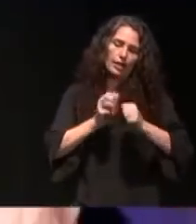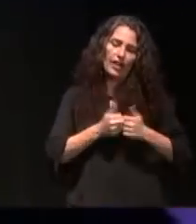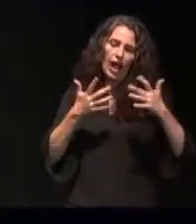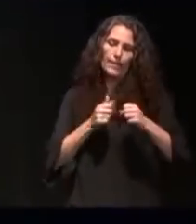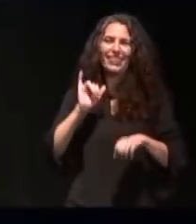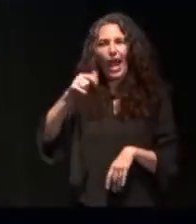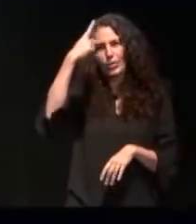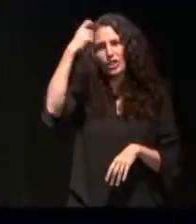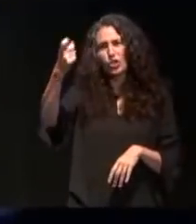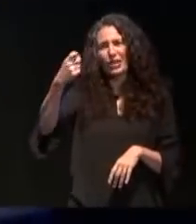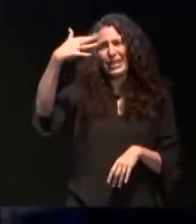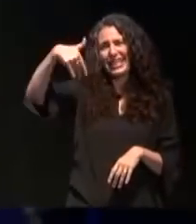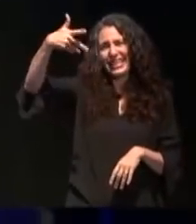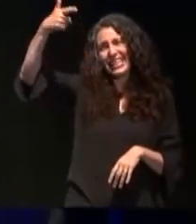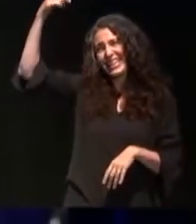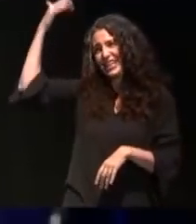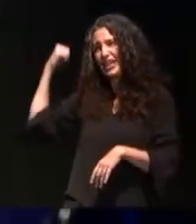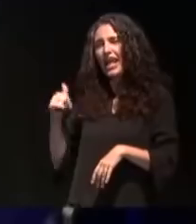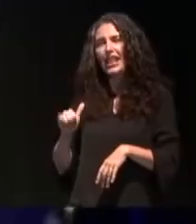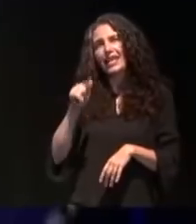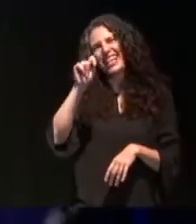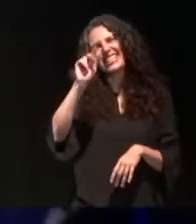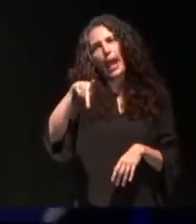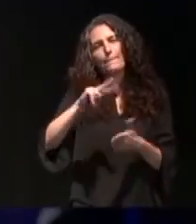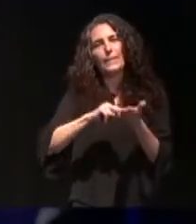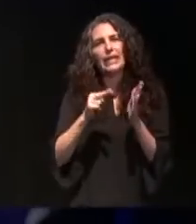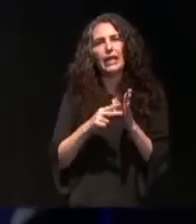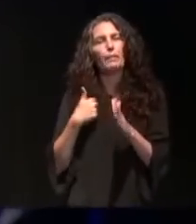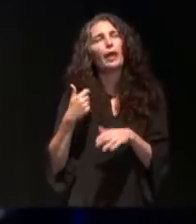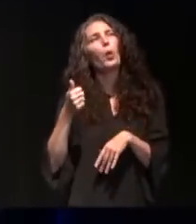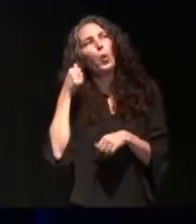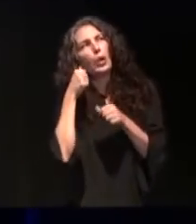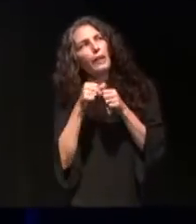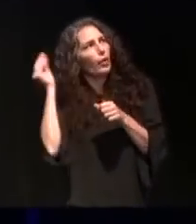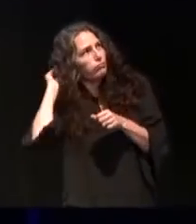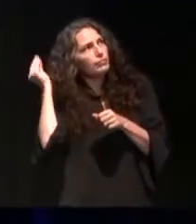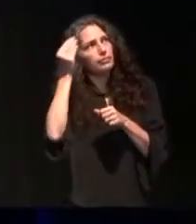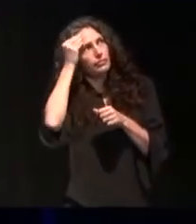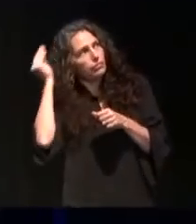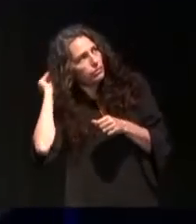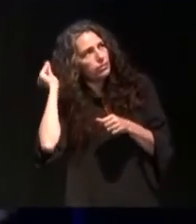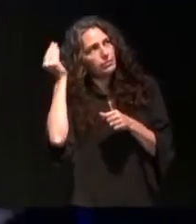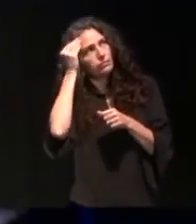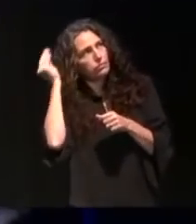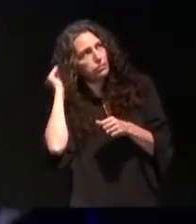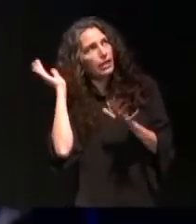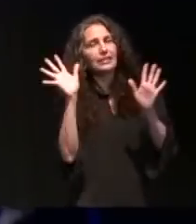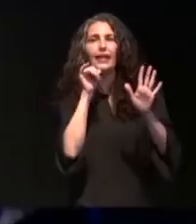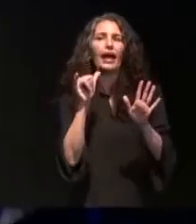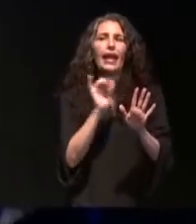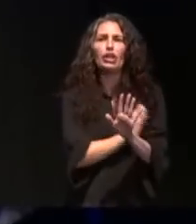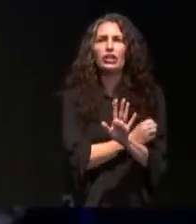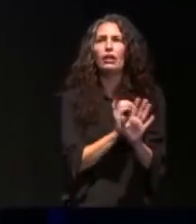I had years ago, and I have that on tap. It's an energy of not being able to see what's going to happen, but knowing it's all right, knowing it's going to be